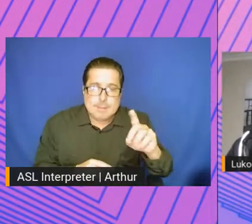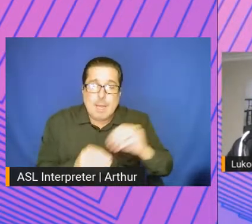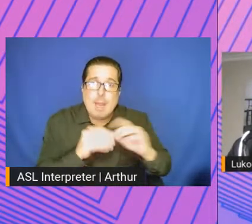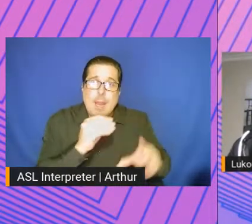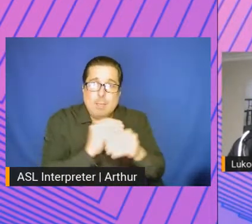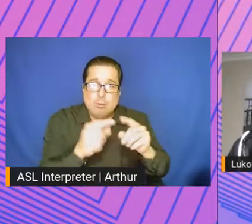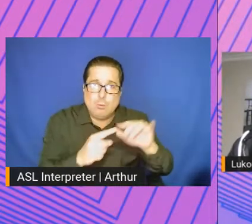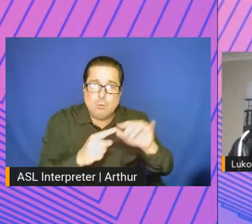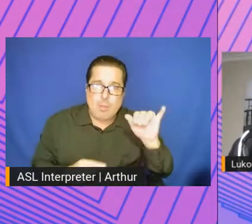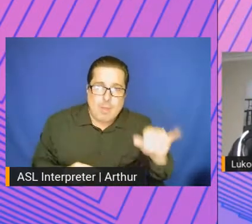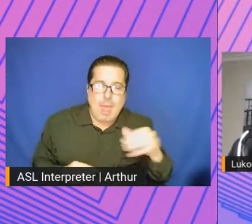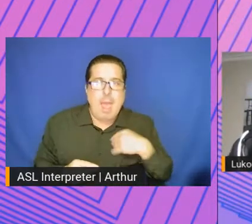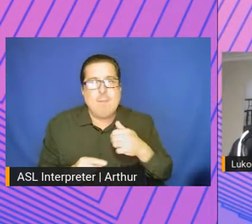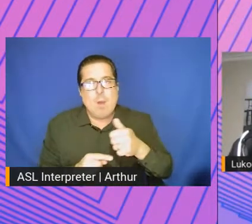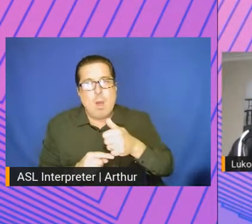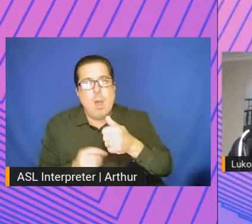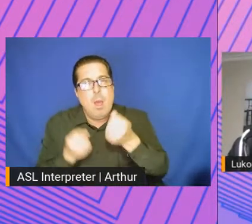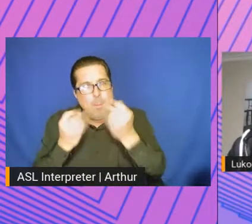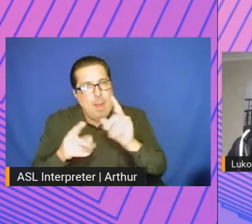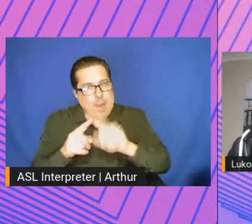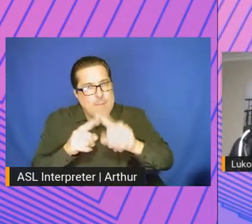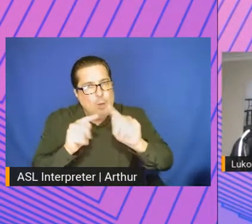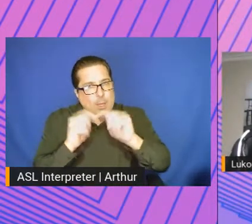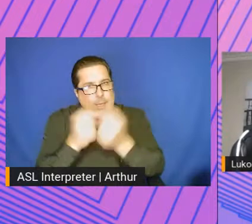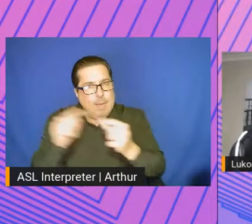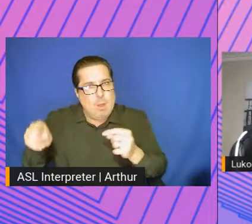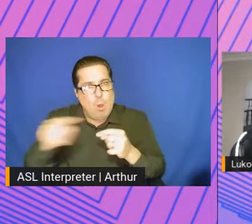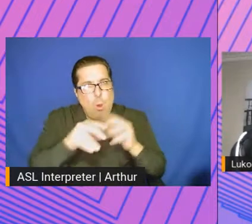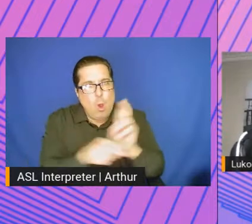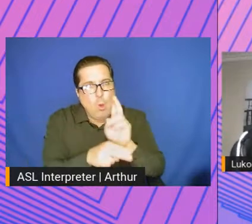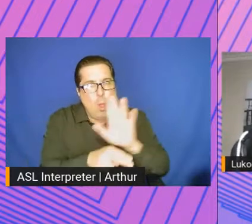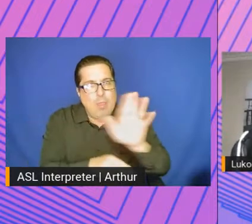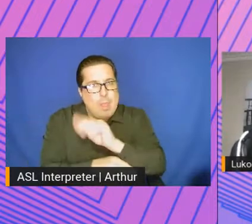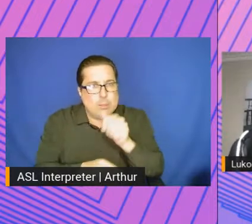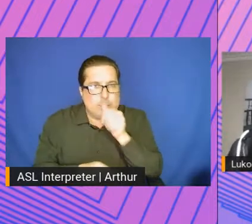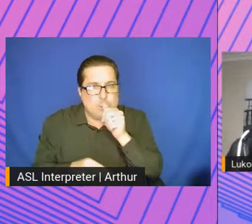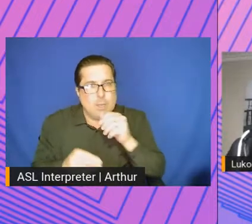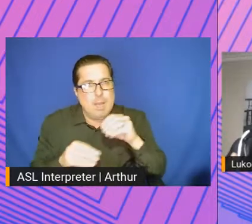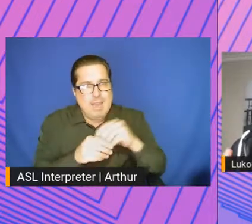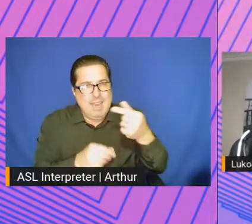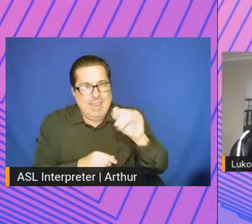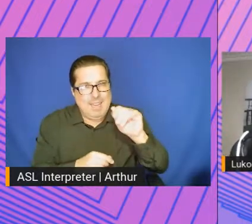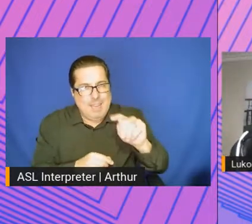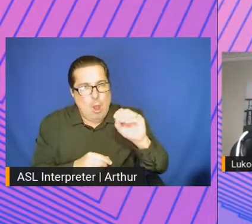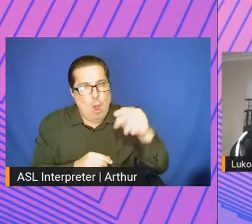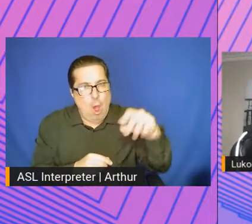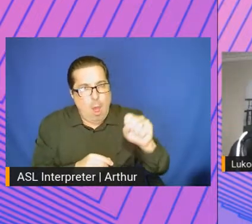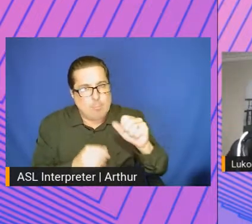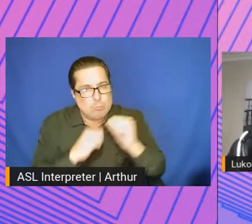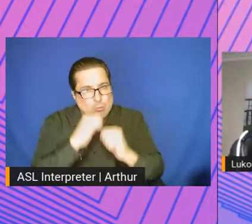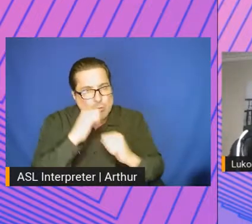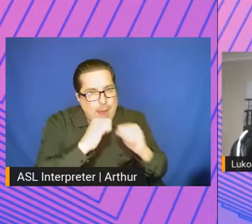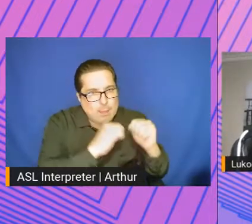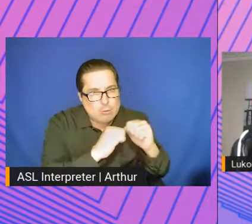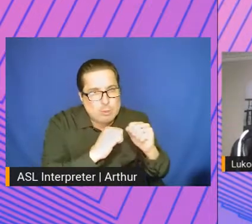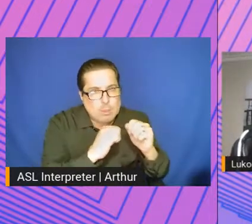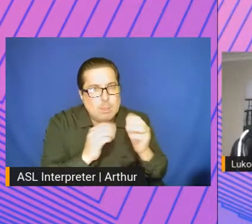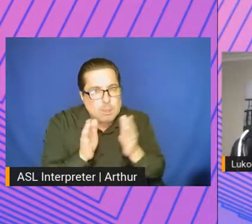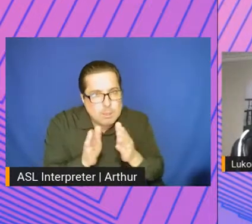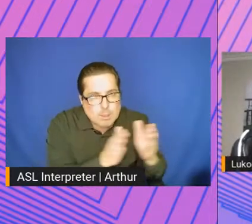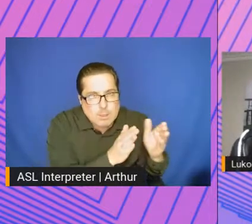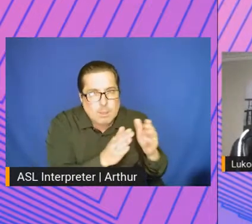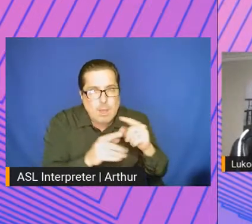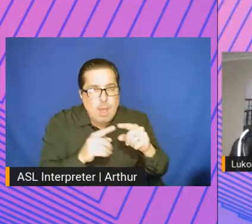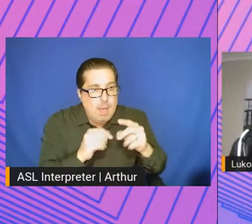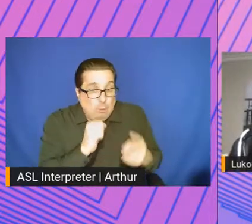that, a number of teams actually want to make use of their secrets also in a Git ops strategy, but they don't store them in Git repositories for this very